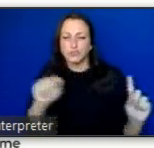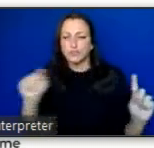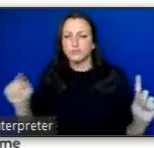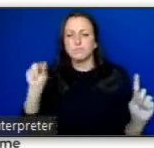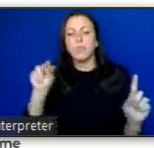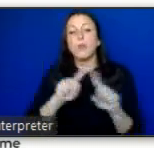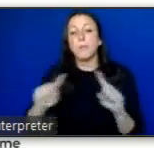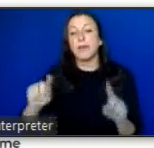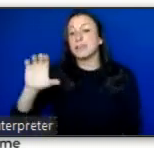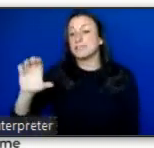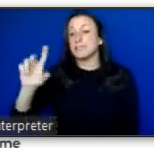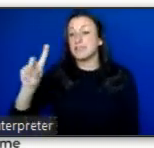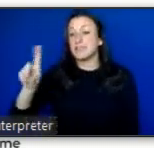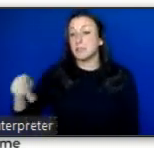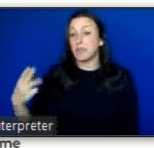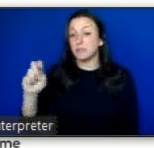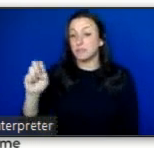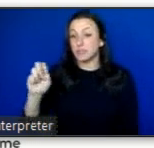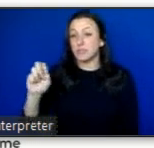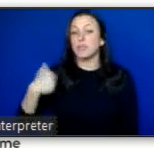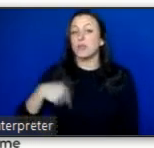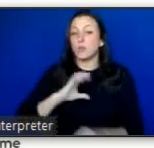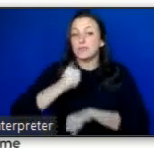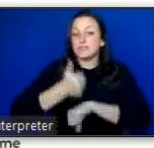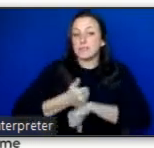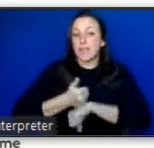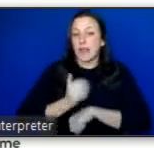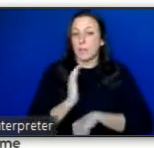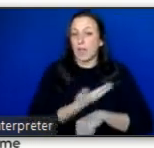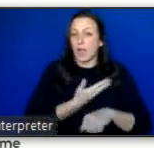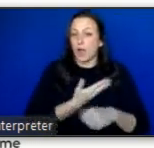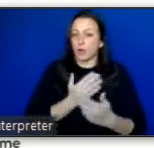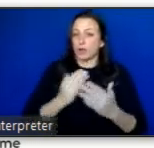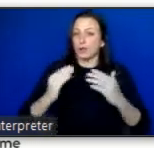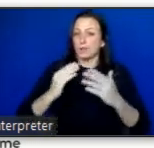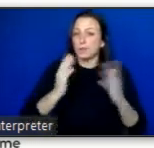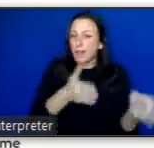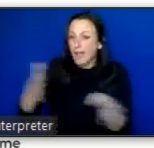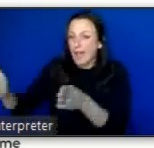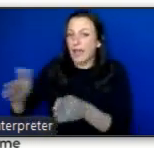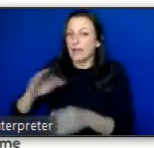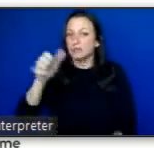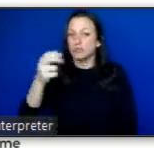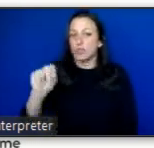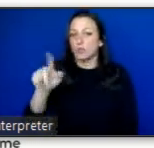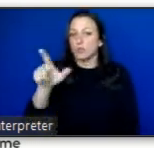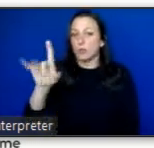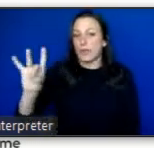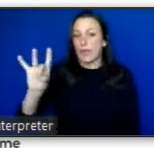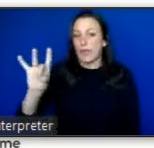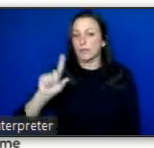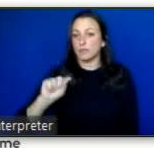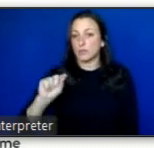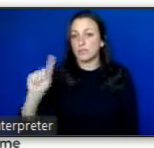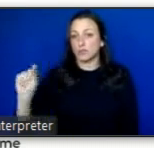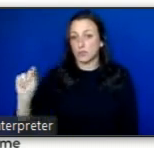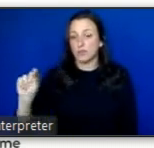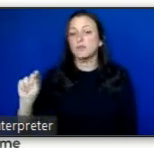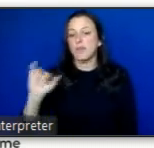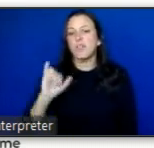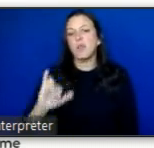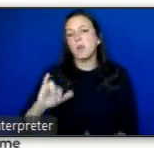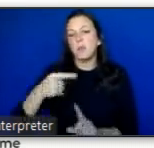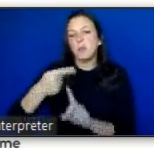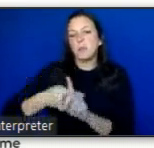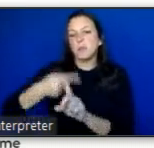CDPHE actually started to stand up our incident command structure on January 28th, 2020, which was a couple of months,